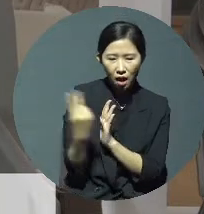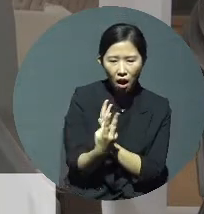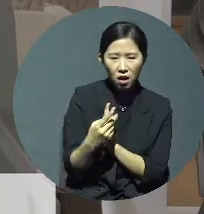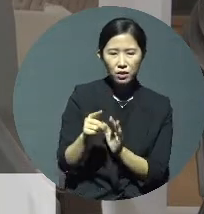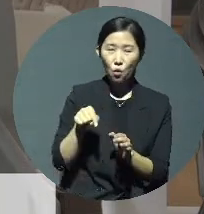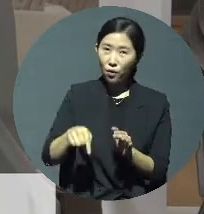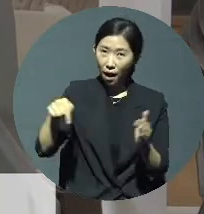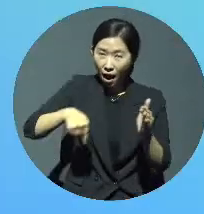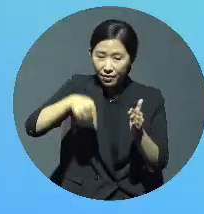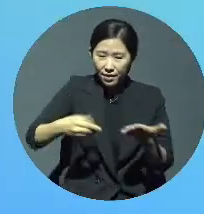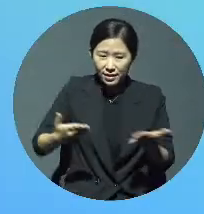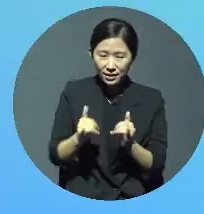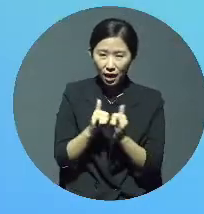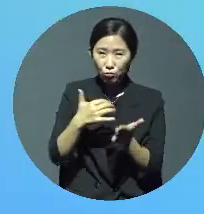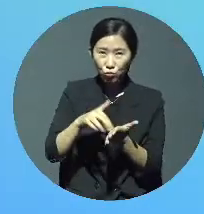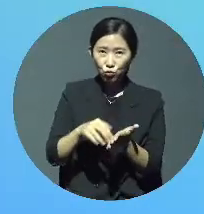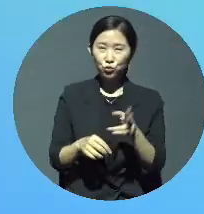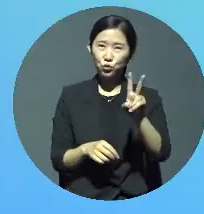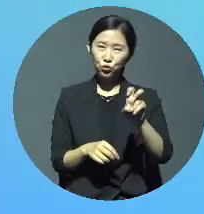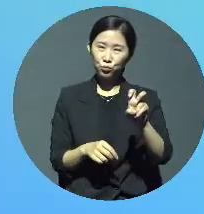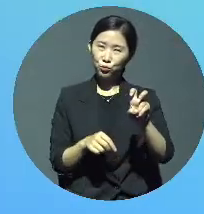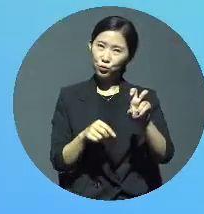together.